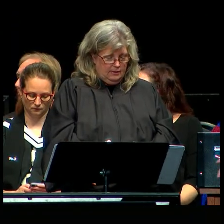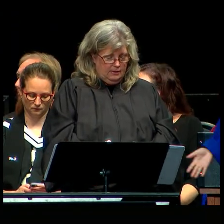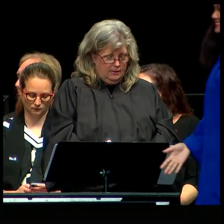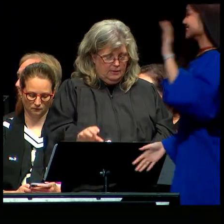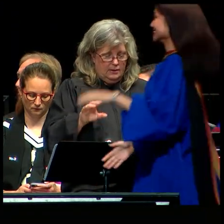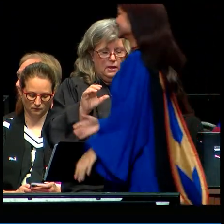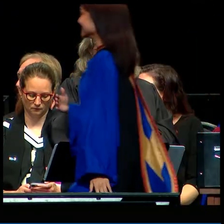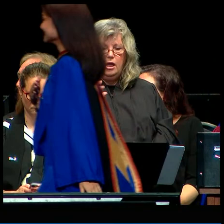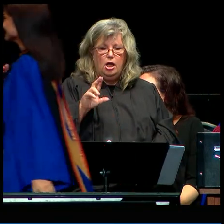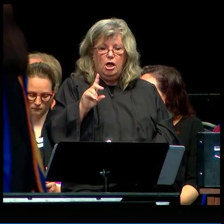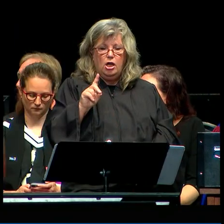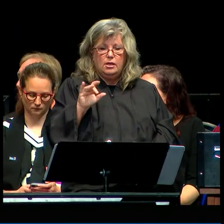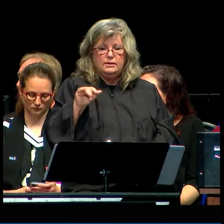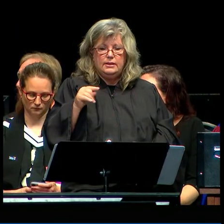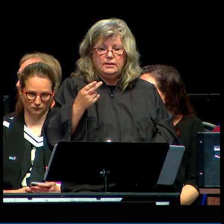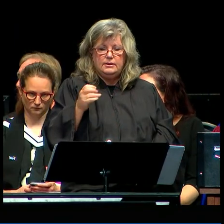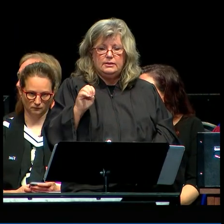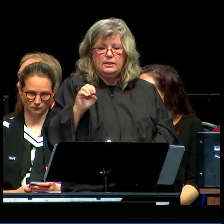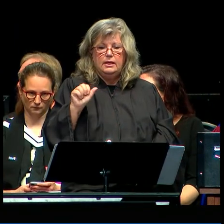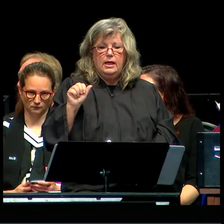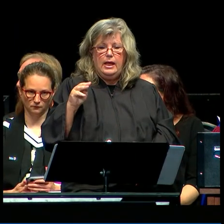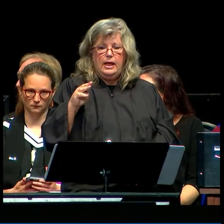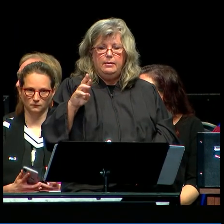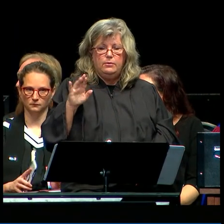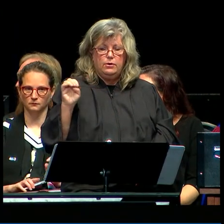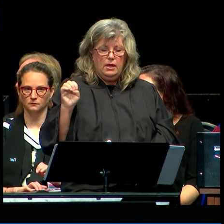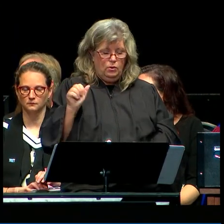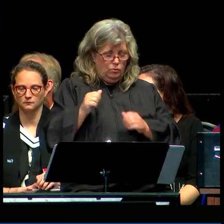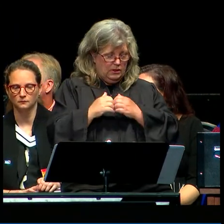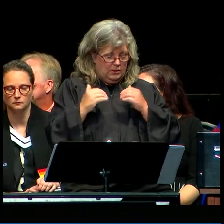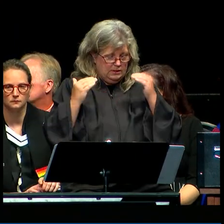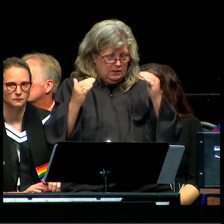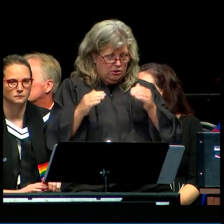Ardit Ambre with distinction.